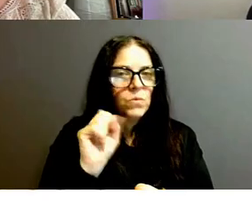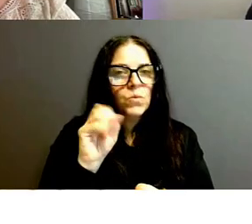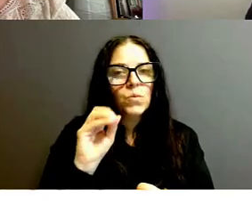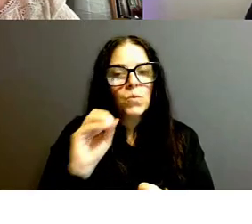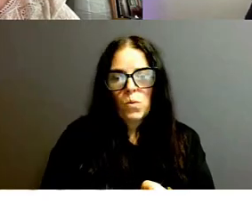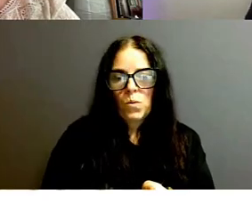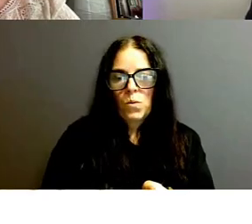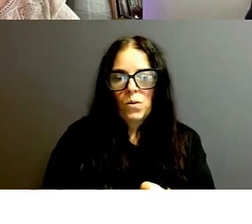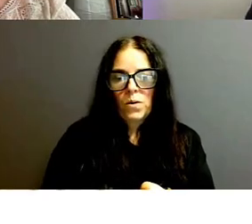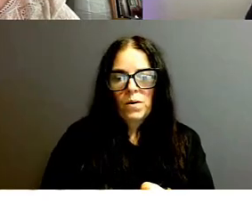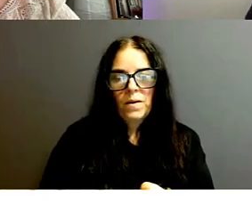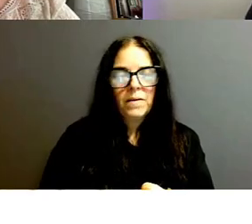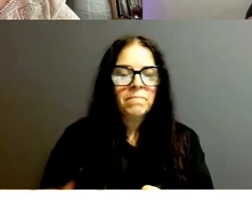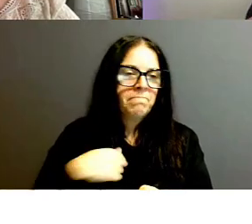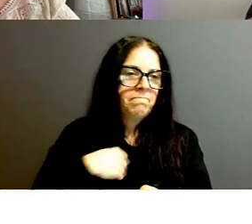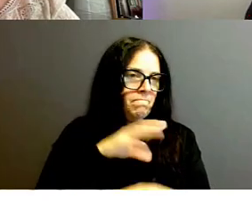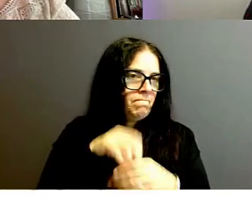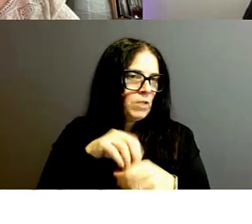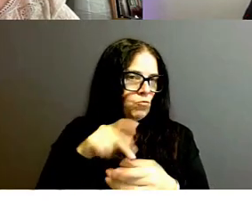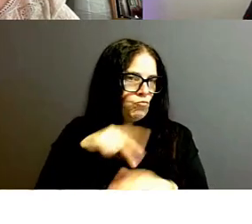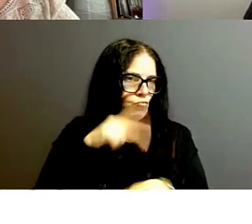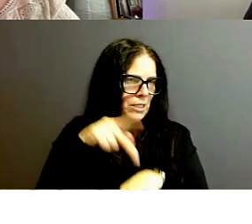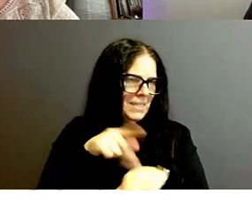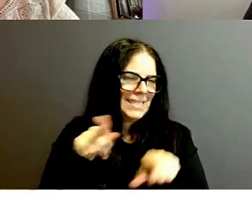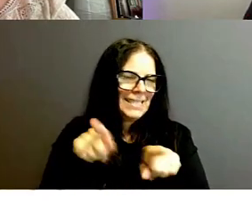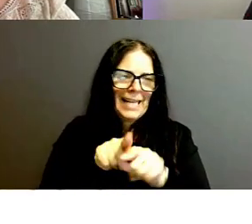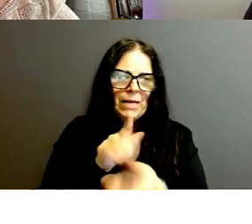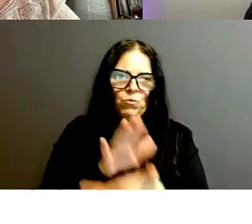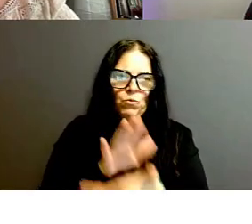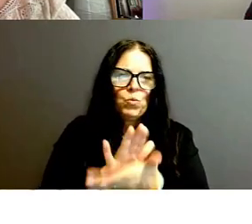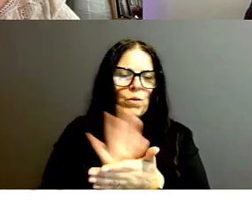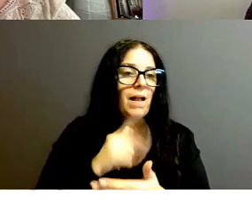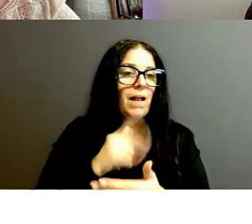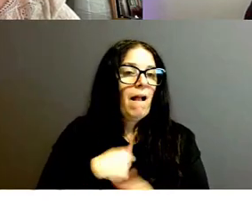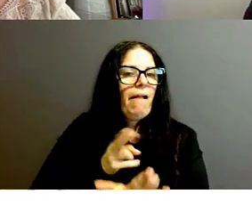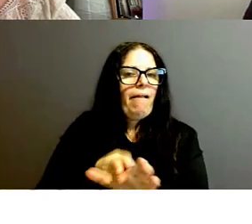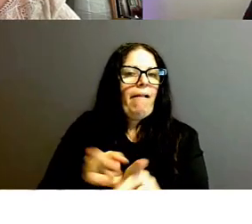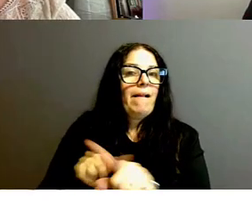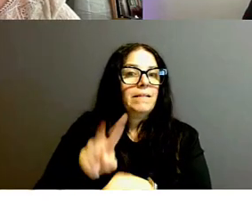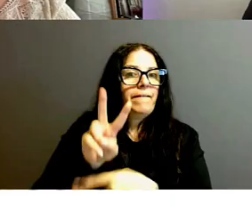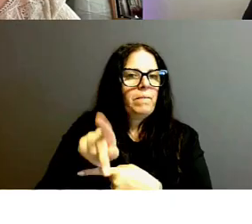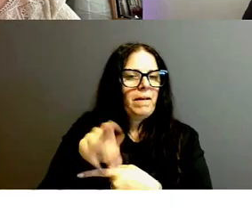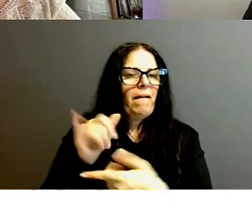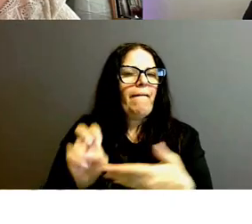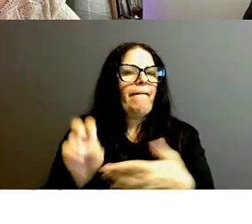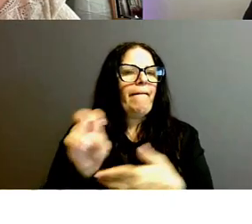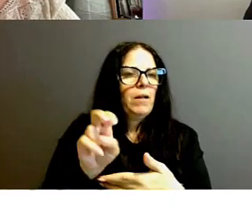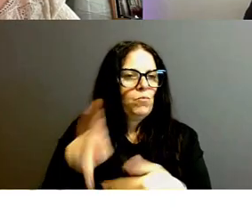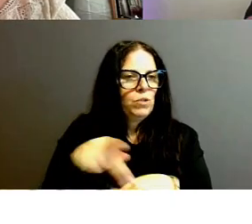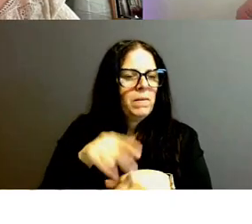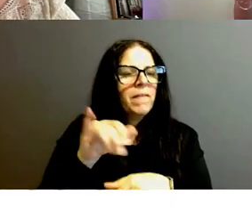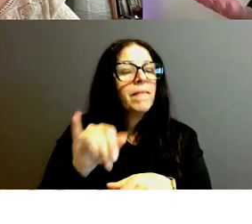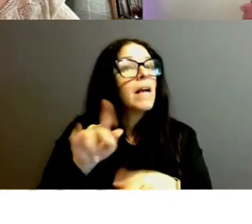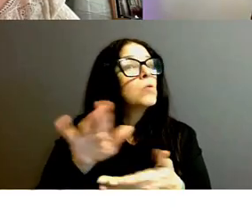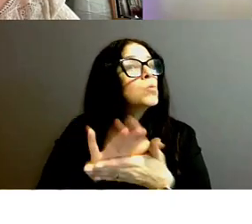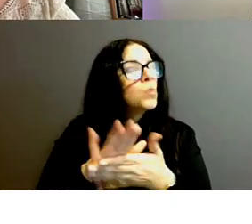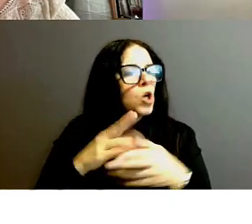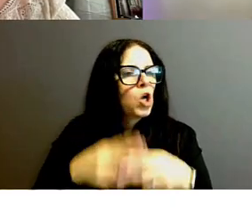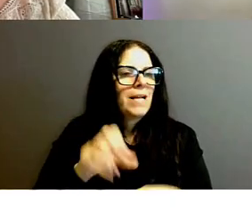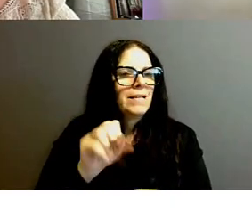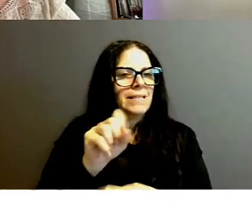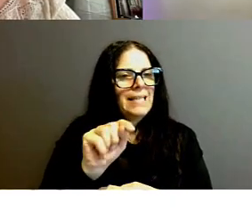as a principal of the same school that I started as a VP, and that's St. Albert's Learning Center in